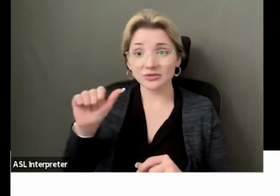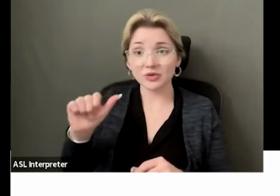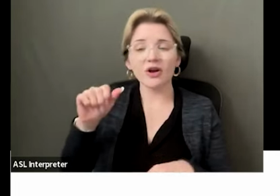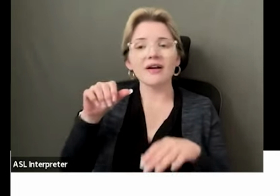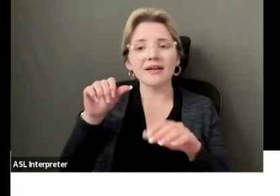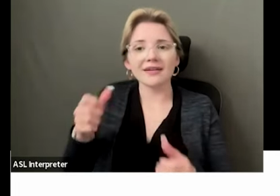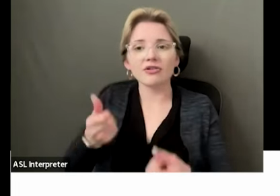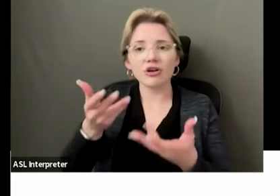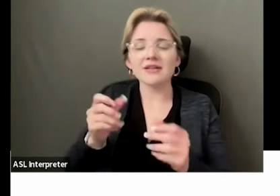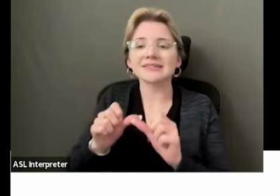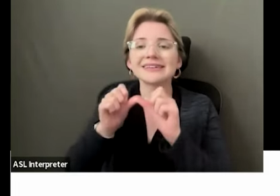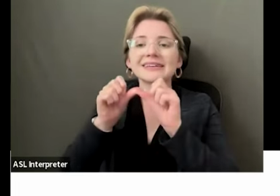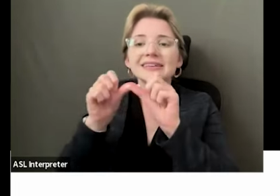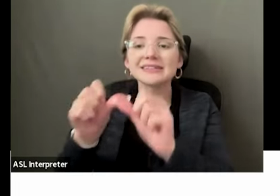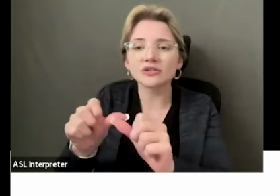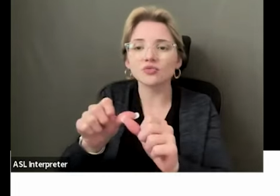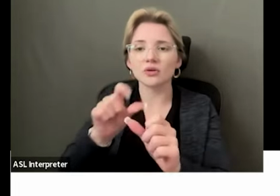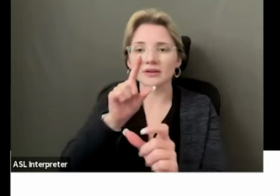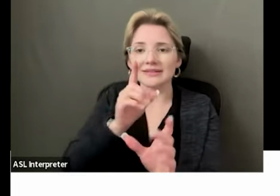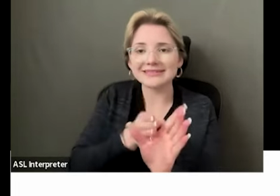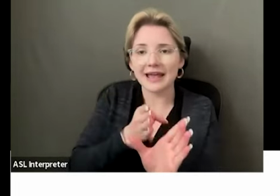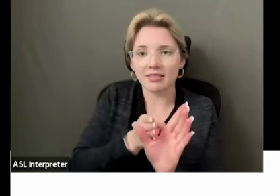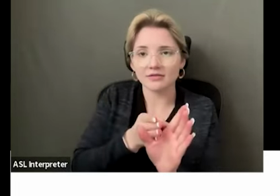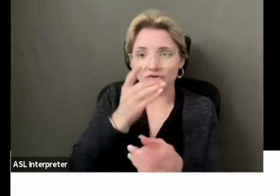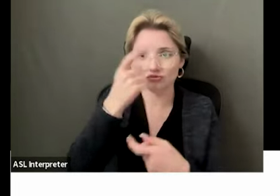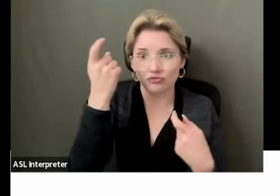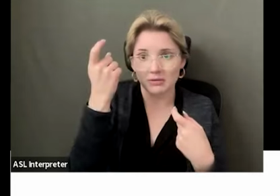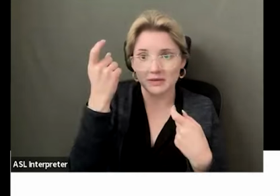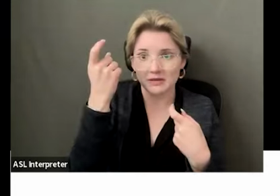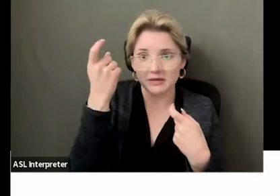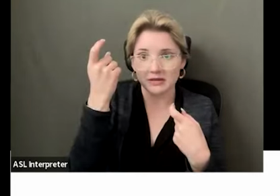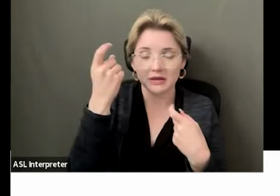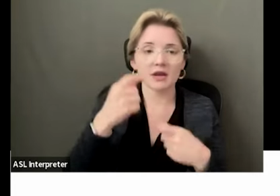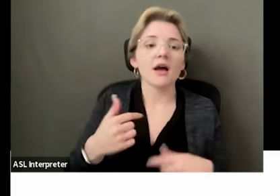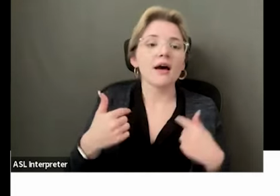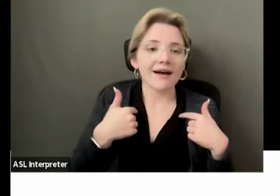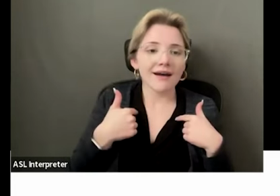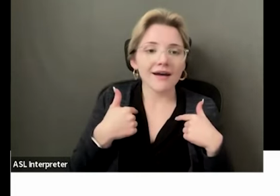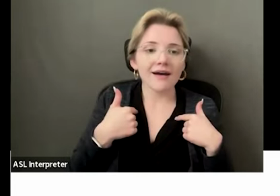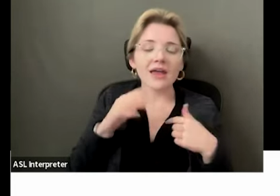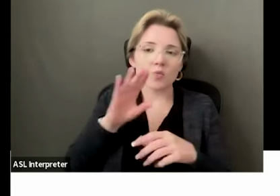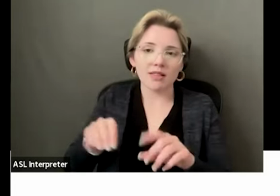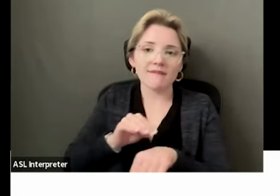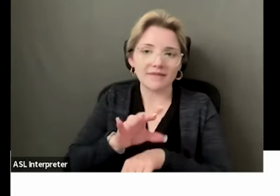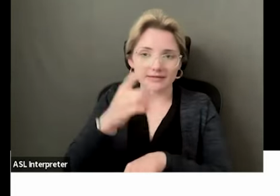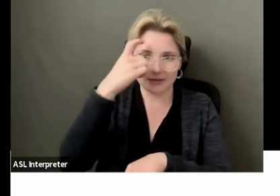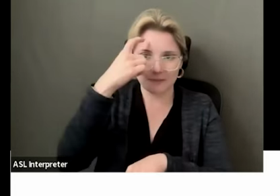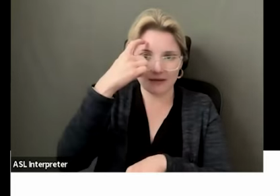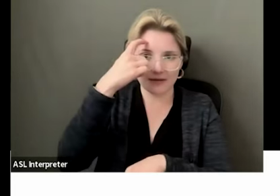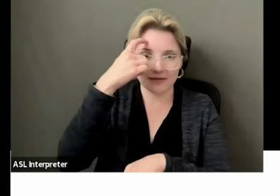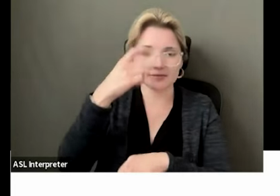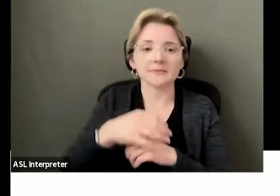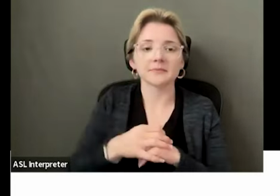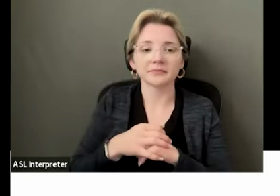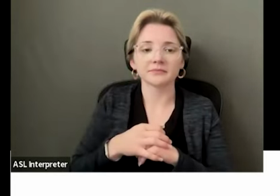or emotional harm from remaining in a unit. So I have worked with survivors of sexual assault where the assault happened in their